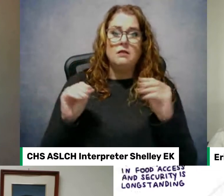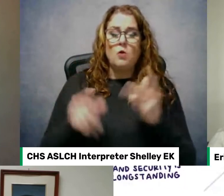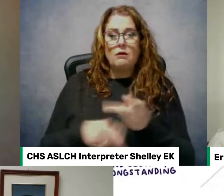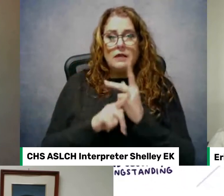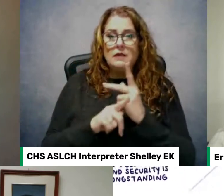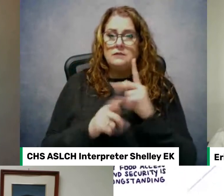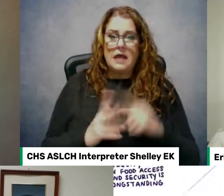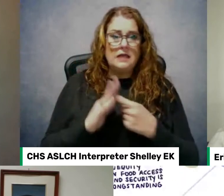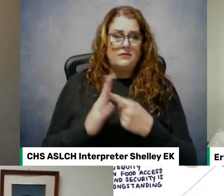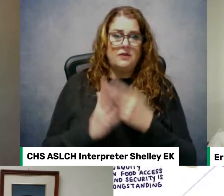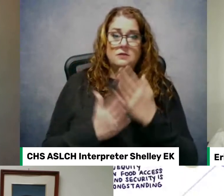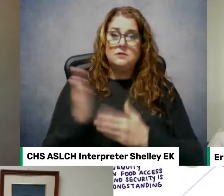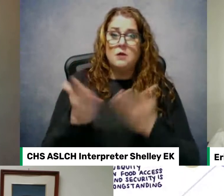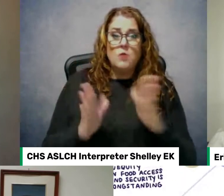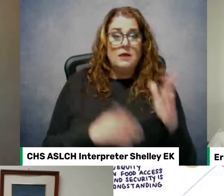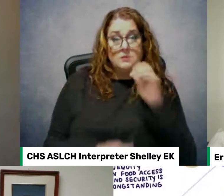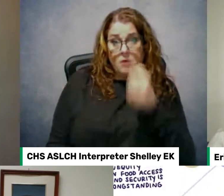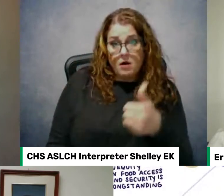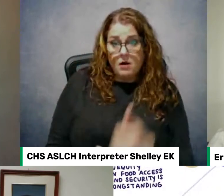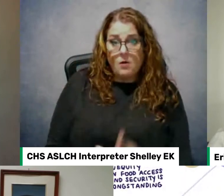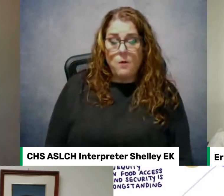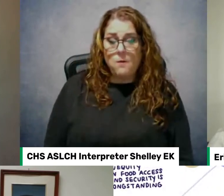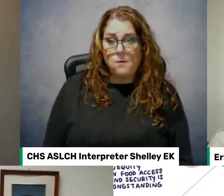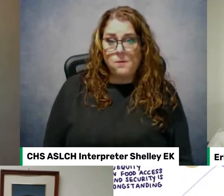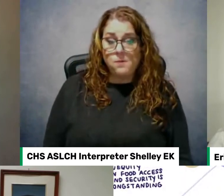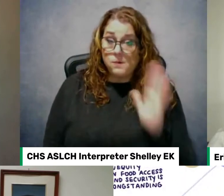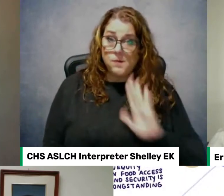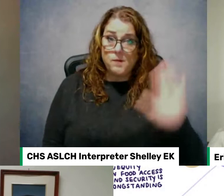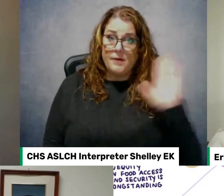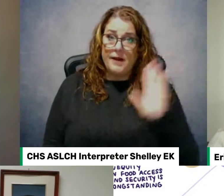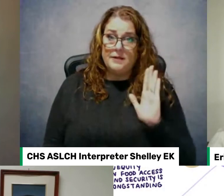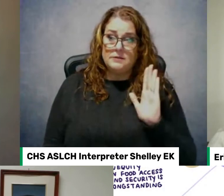activate them in some way tomorrow. In the past,